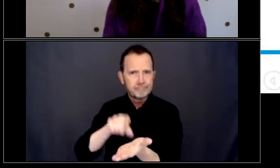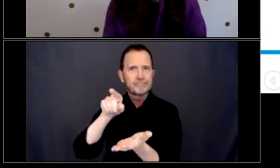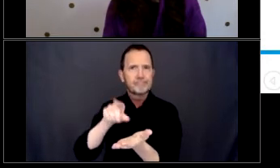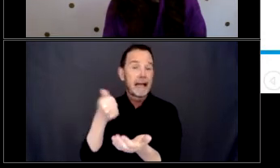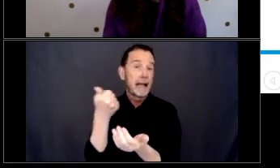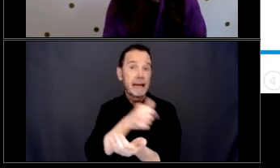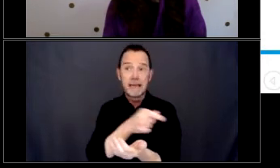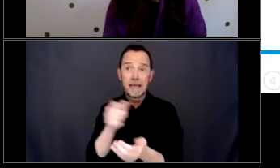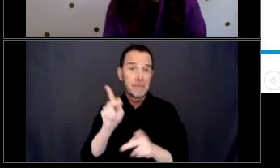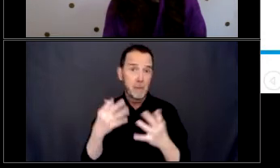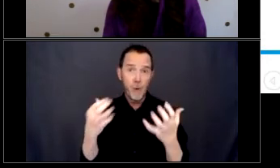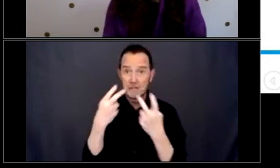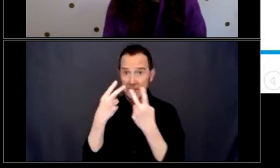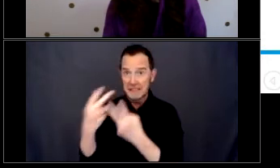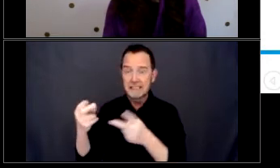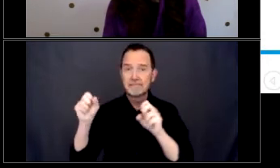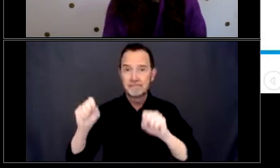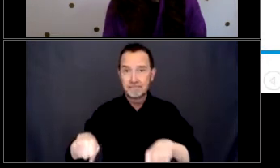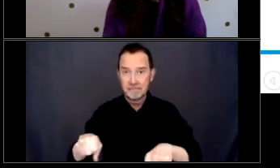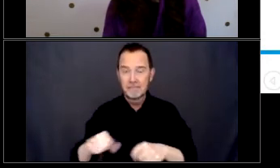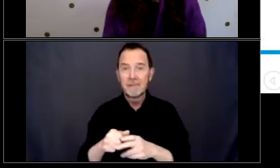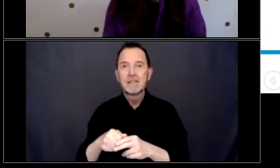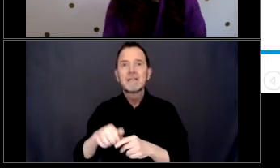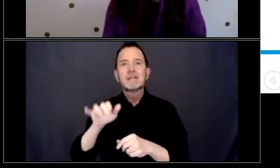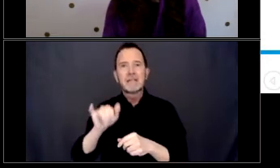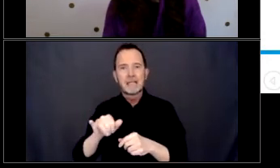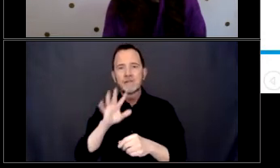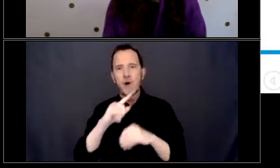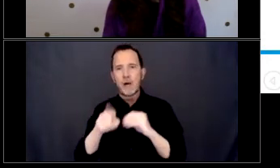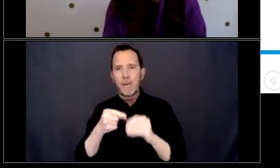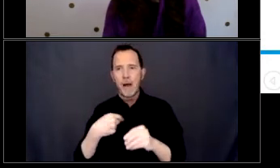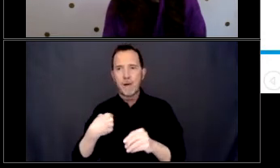our culture as an employer and as employees.